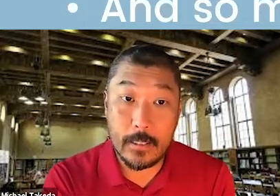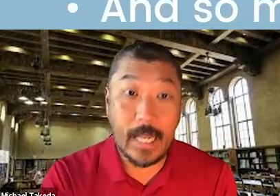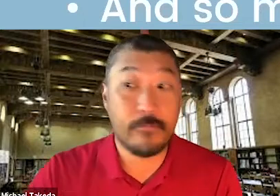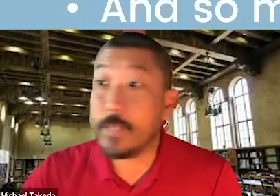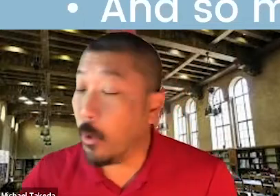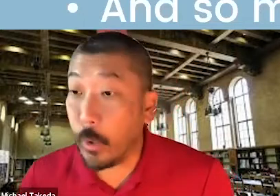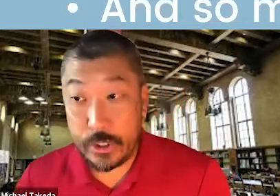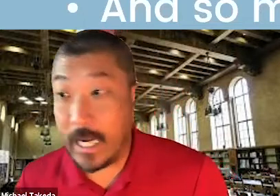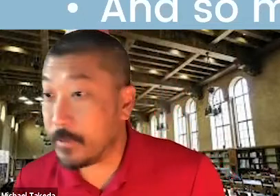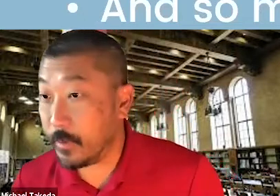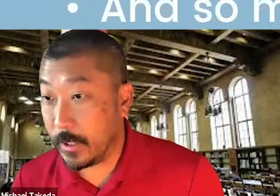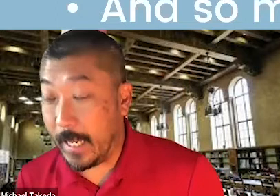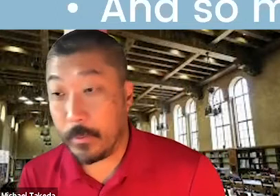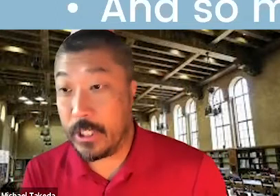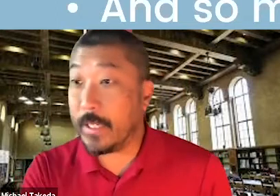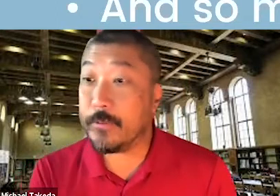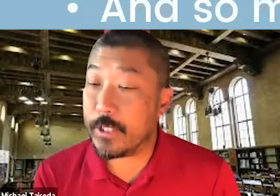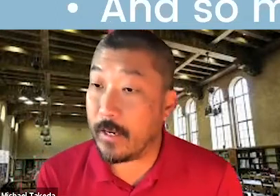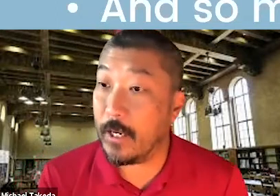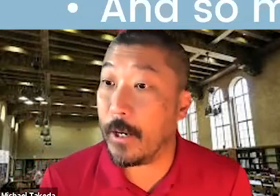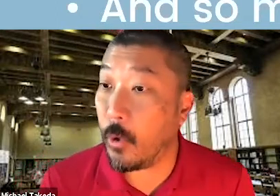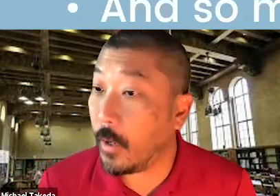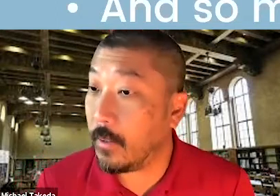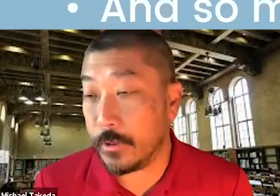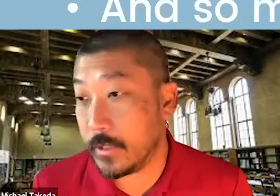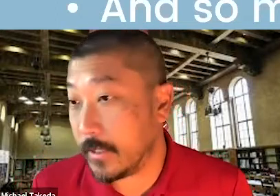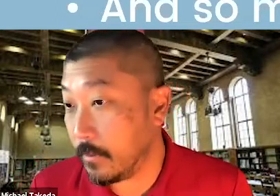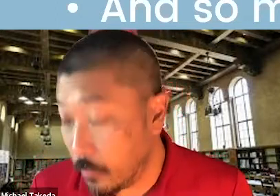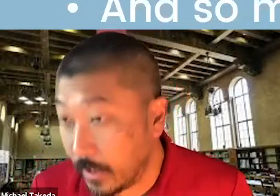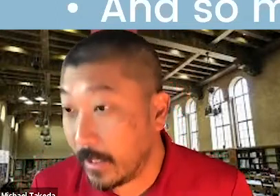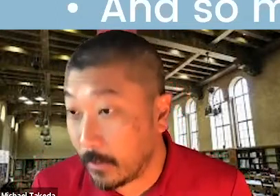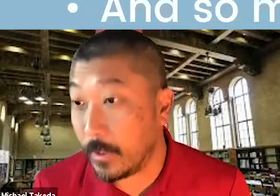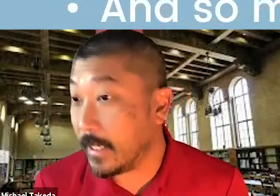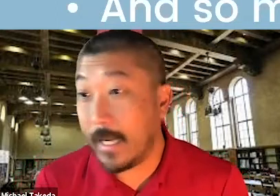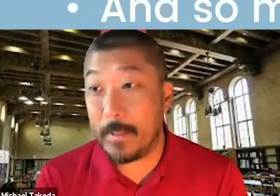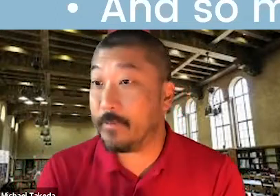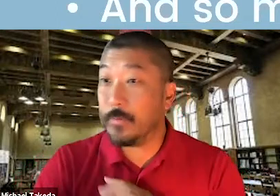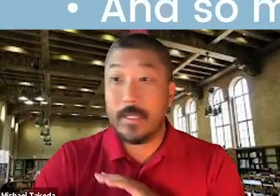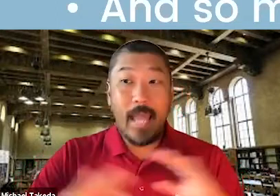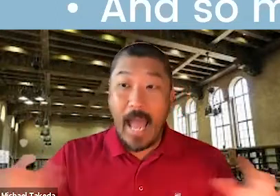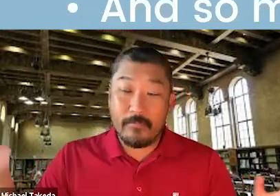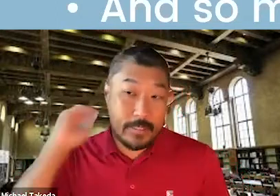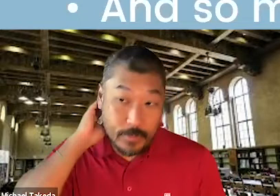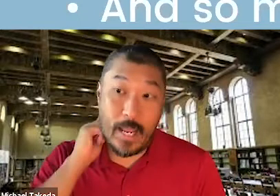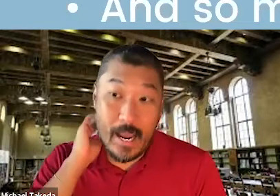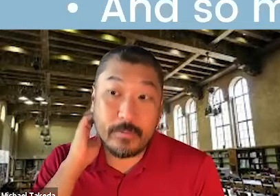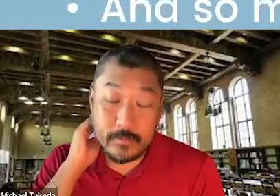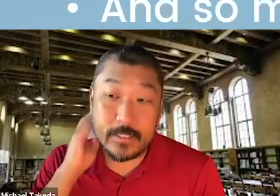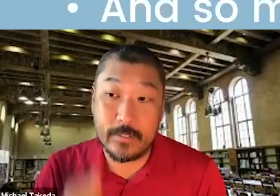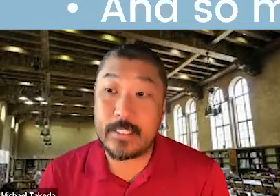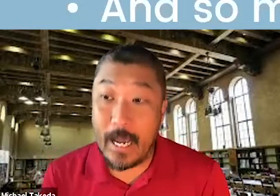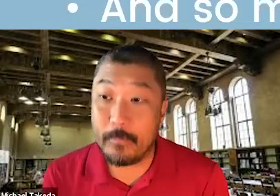A lot of, you know, workshops, for example, you know, Keith was talking about Cora, which is really, I mean, if you have